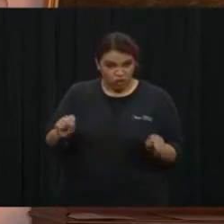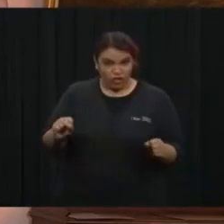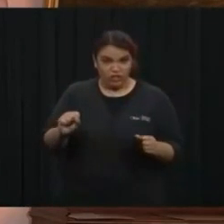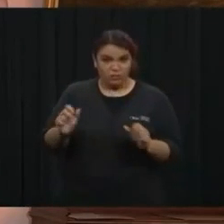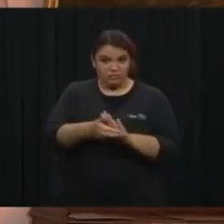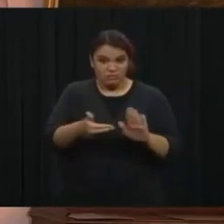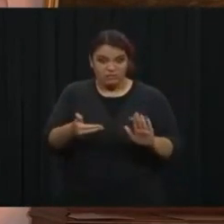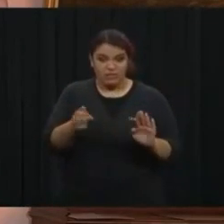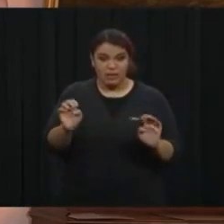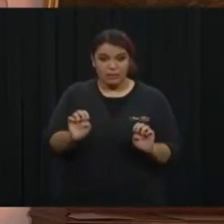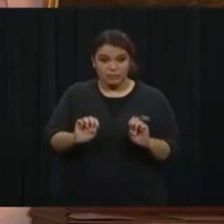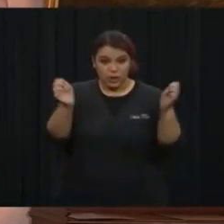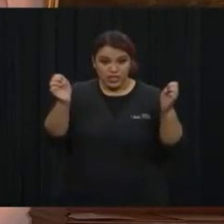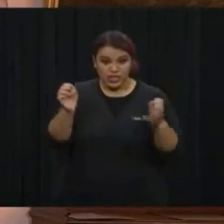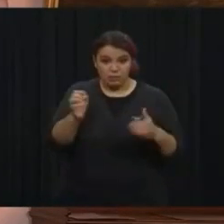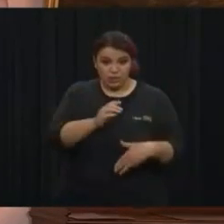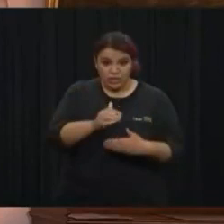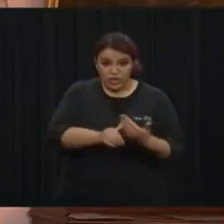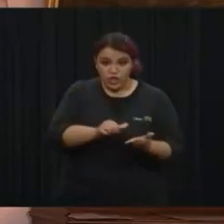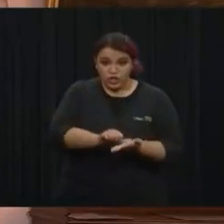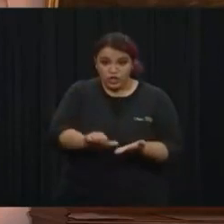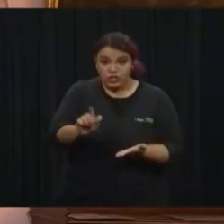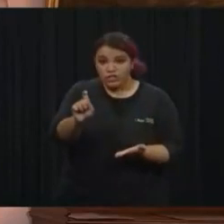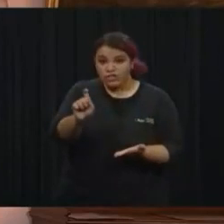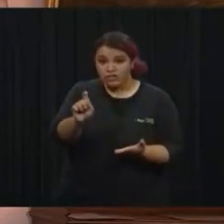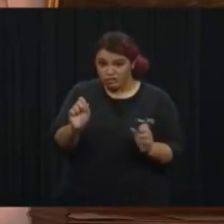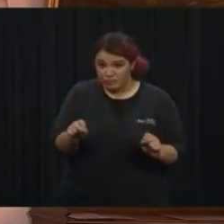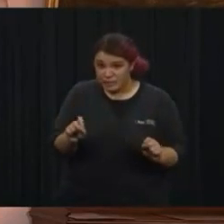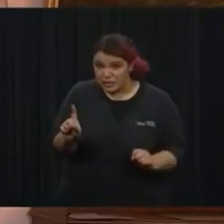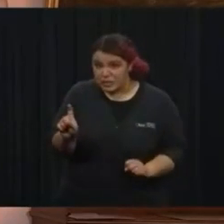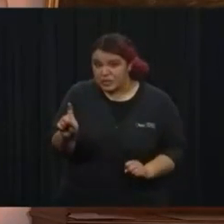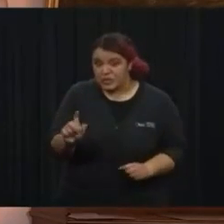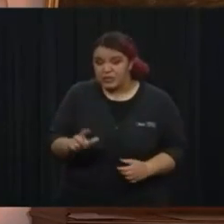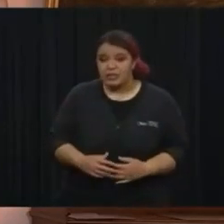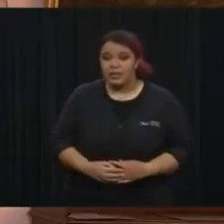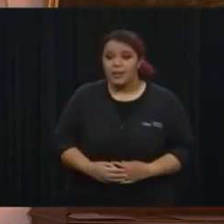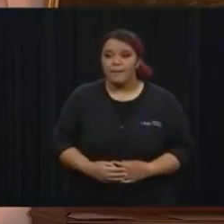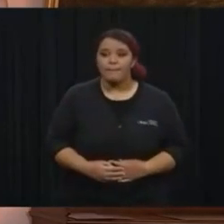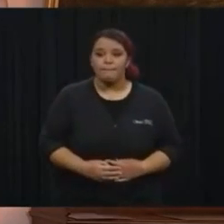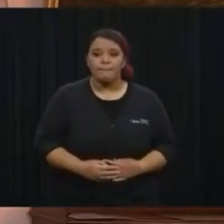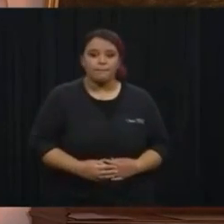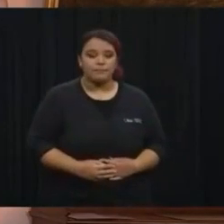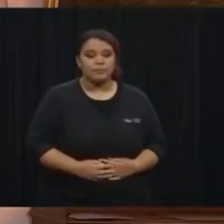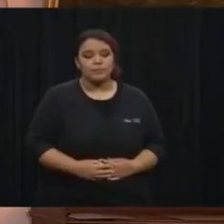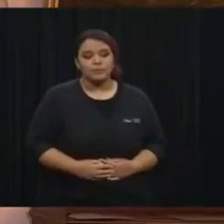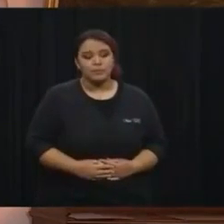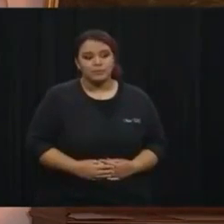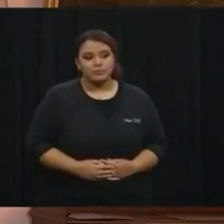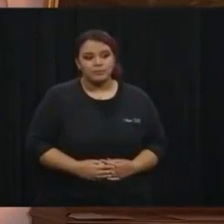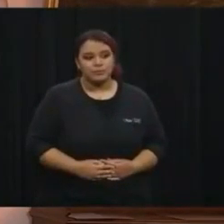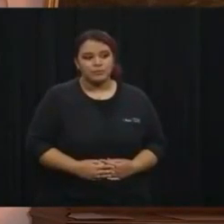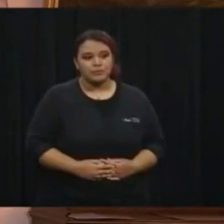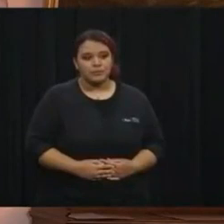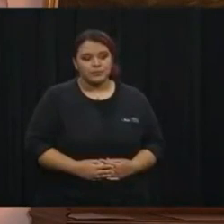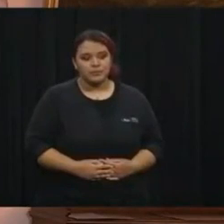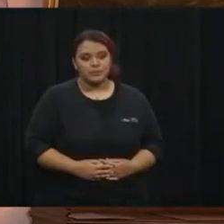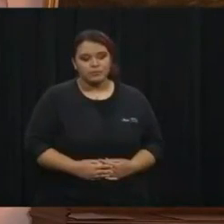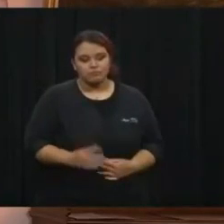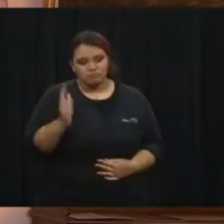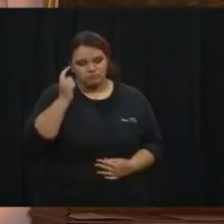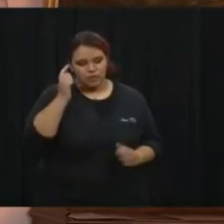update. Jessie Balmert with the Cincinnati Enquirer, mostly for the health director, but come up in the past couple of days.